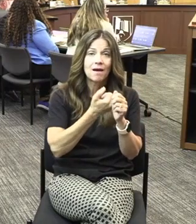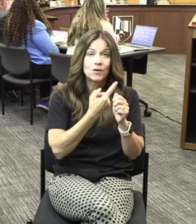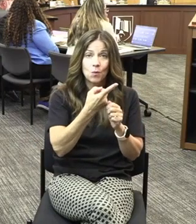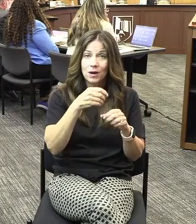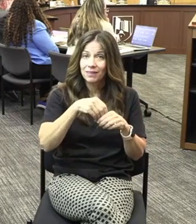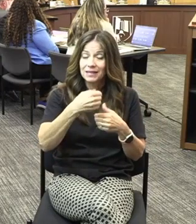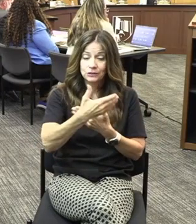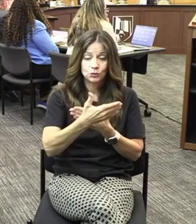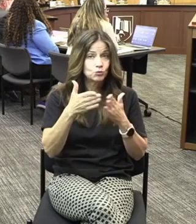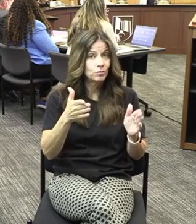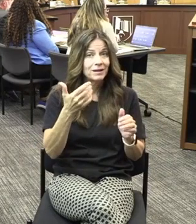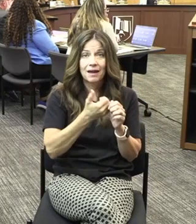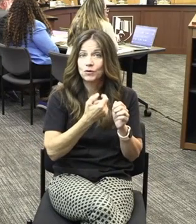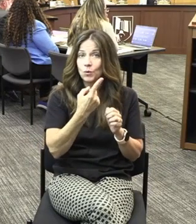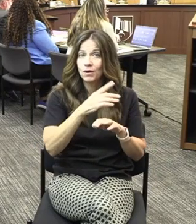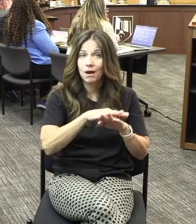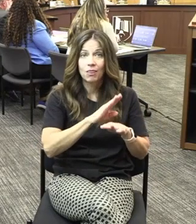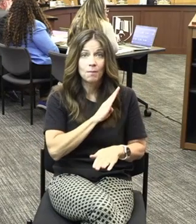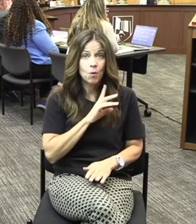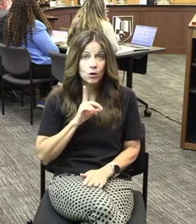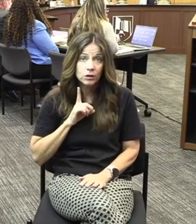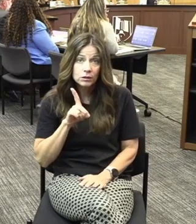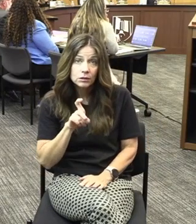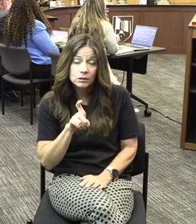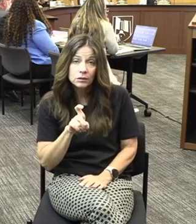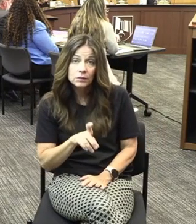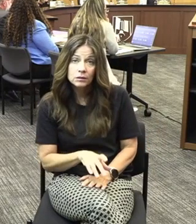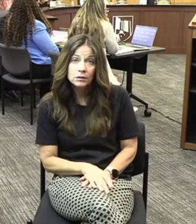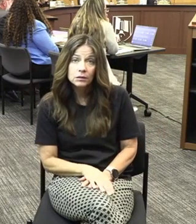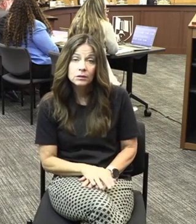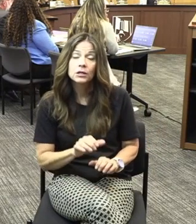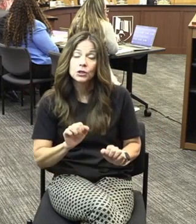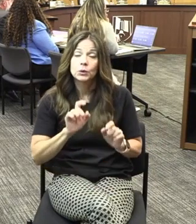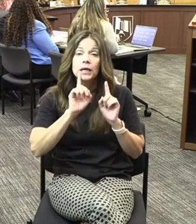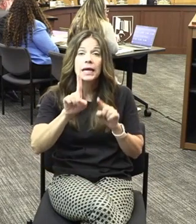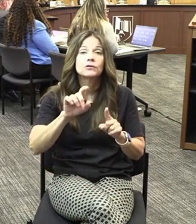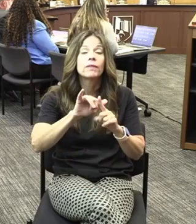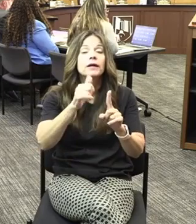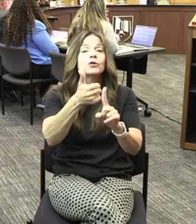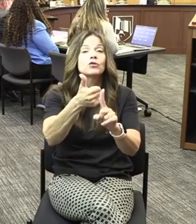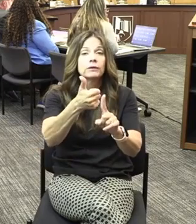room and everyone on the board? You can answer that yourself.